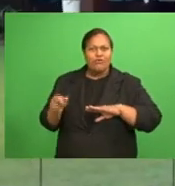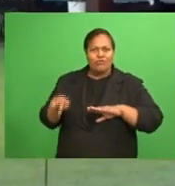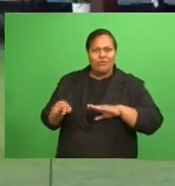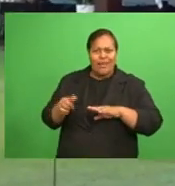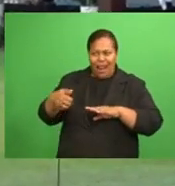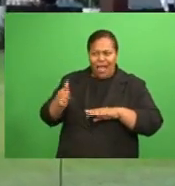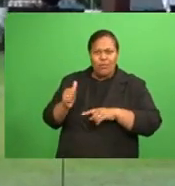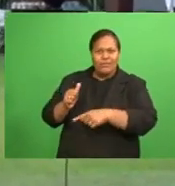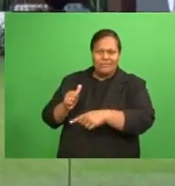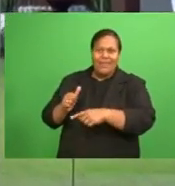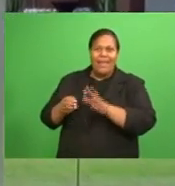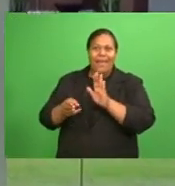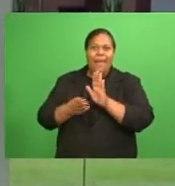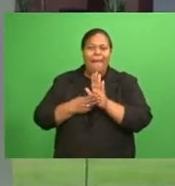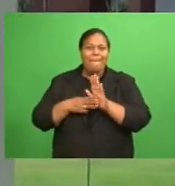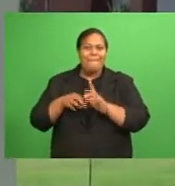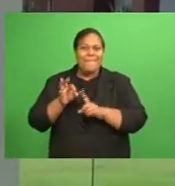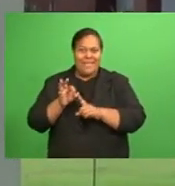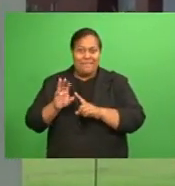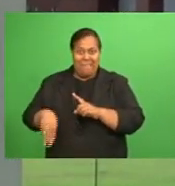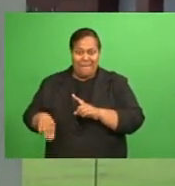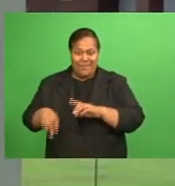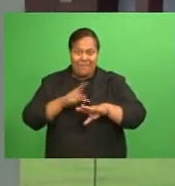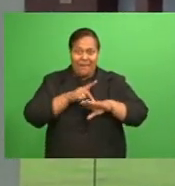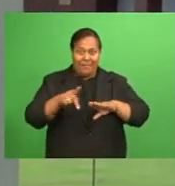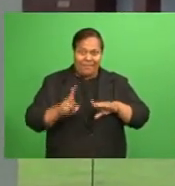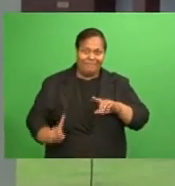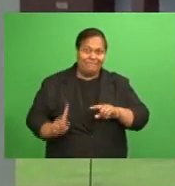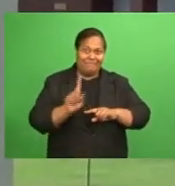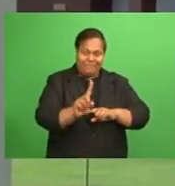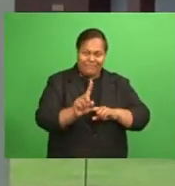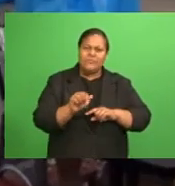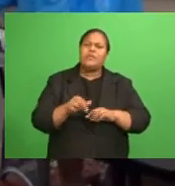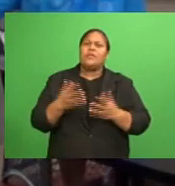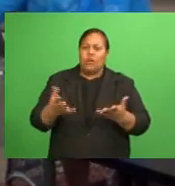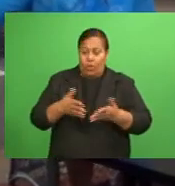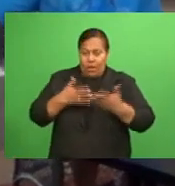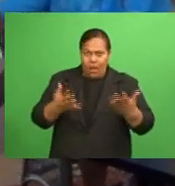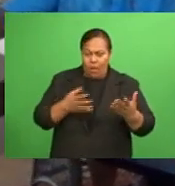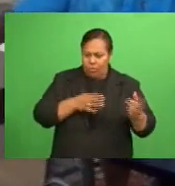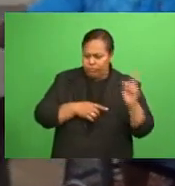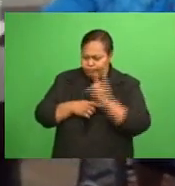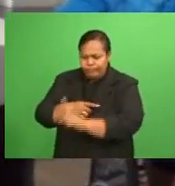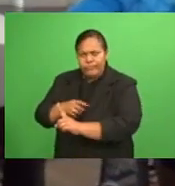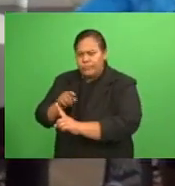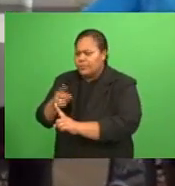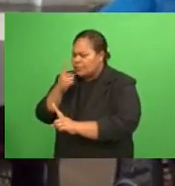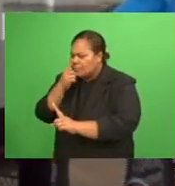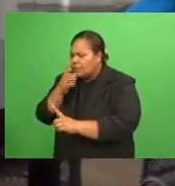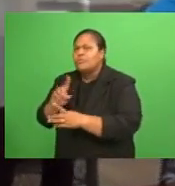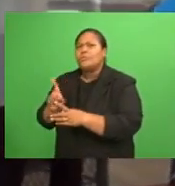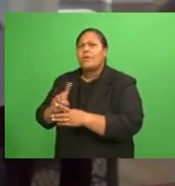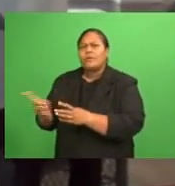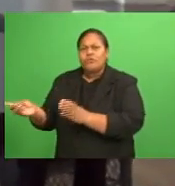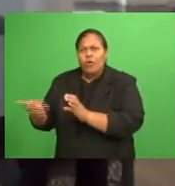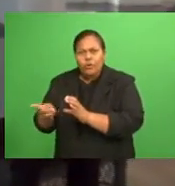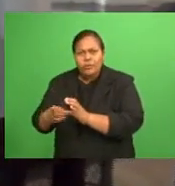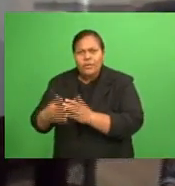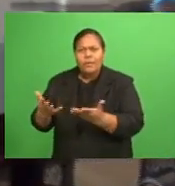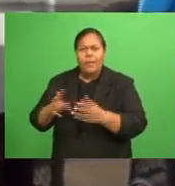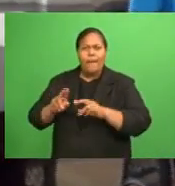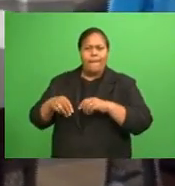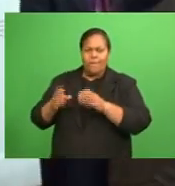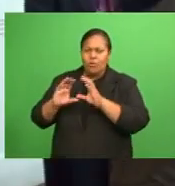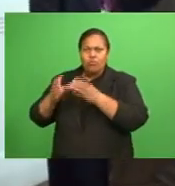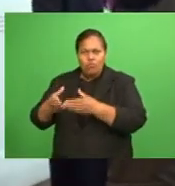Sudelpa MPs. The search warrant was to obtain information and documentation relating to party membership and registration